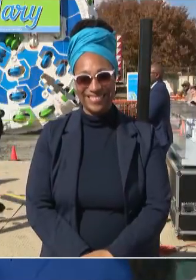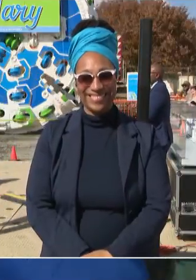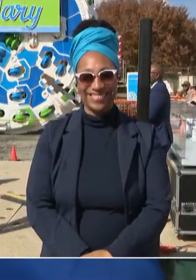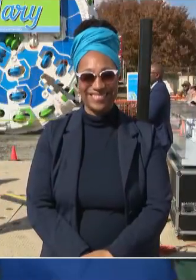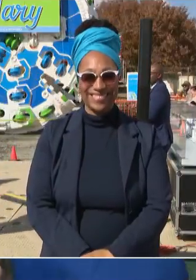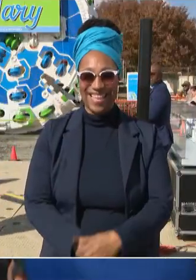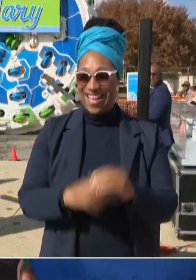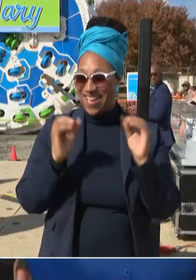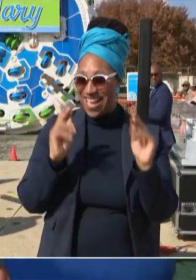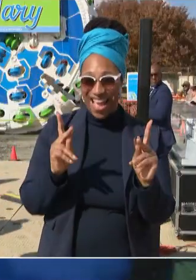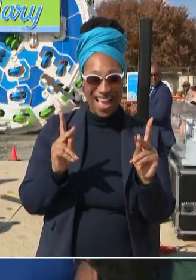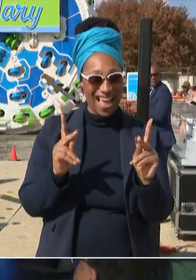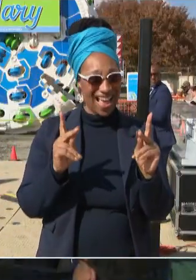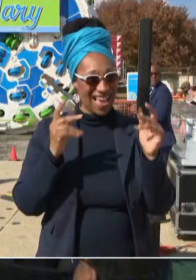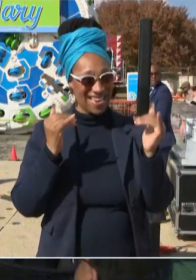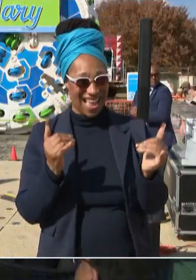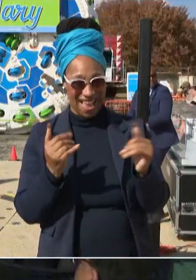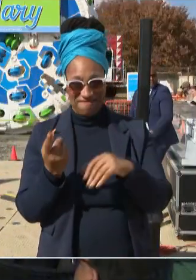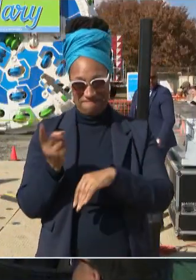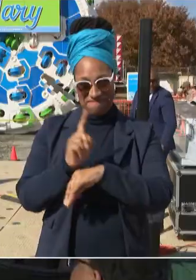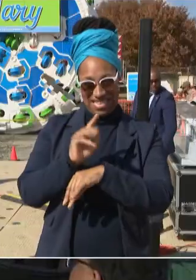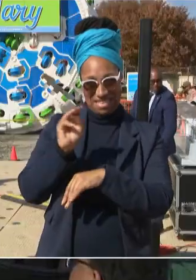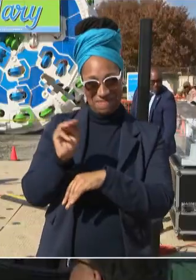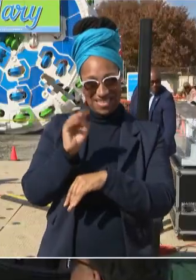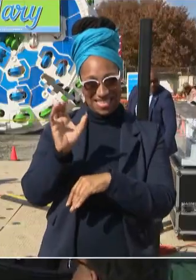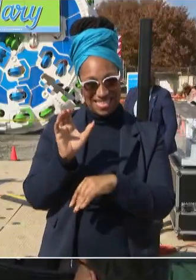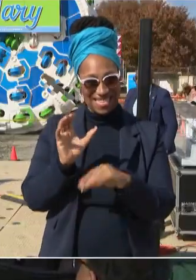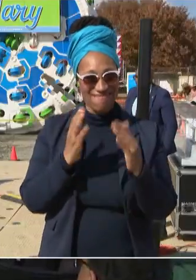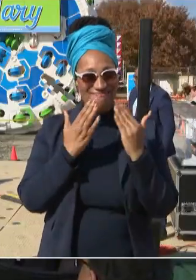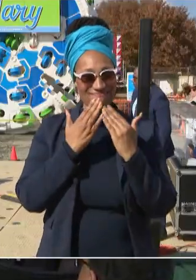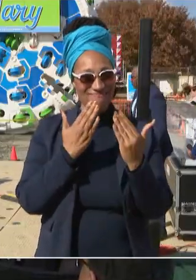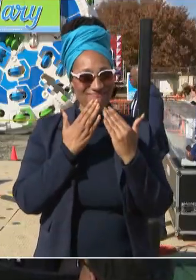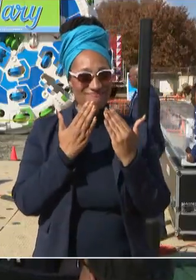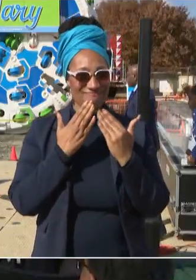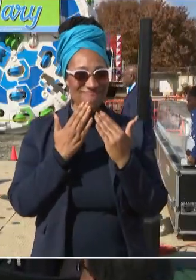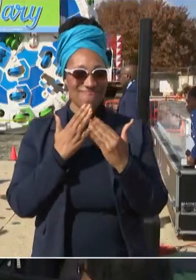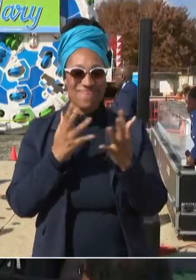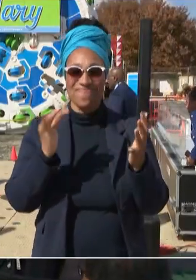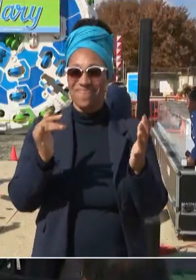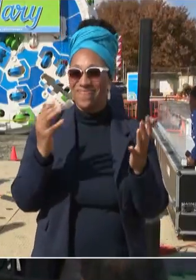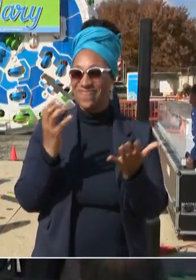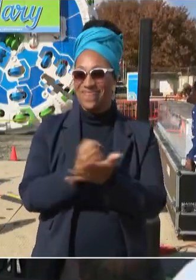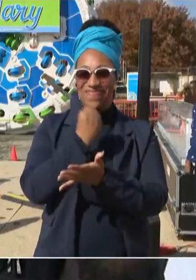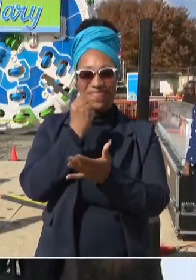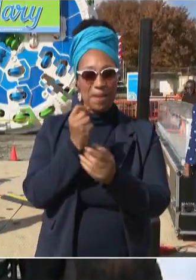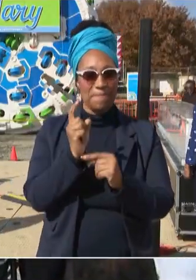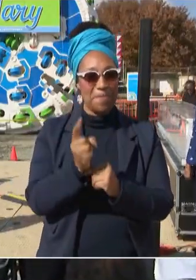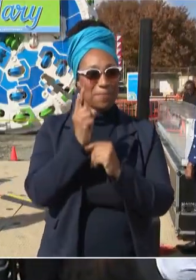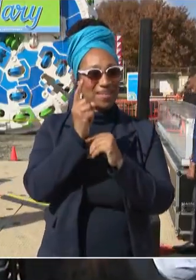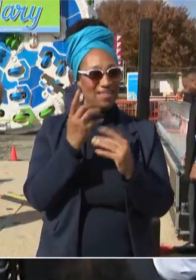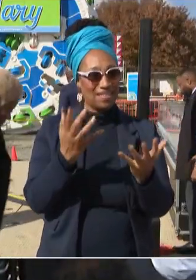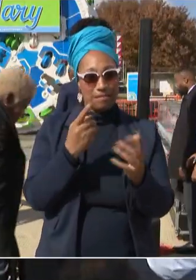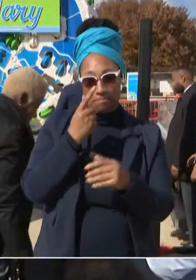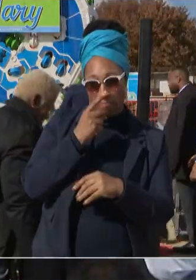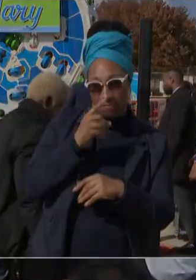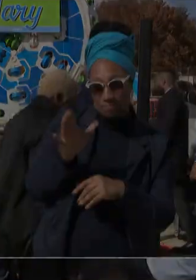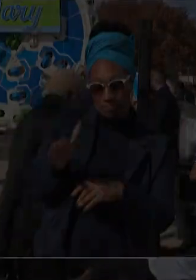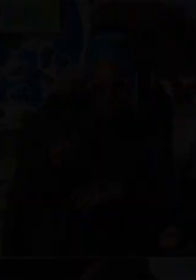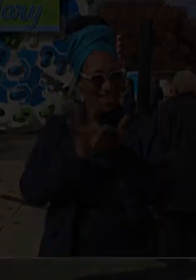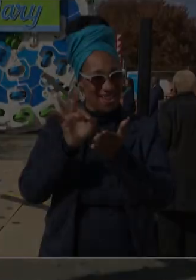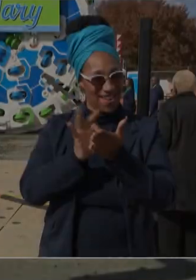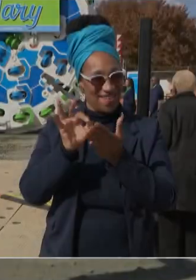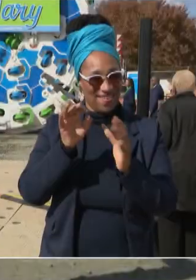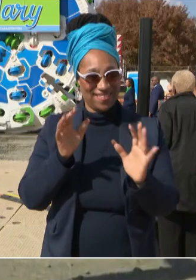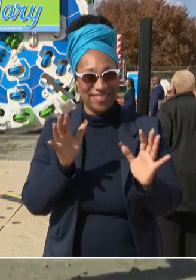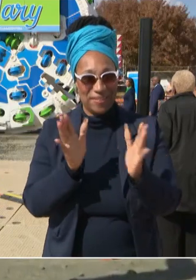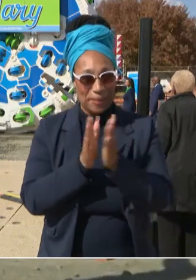Okay, the moment has come. Mayor Bowser, if I can get you to come where the Cutterhead signage is.